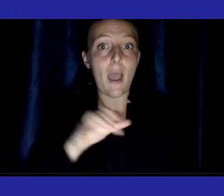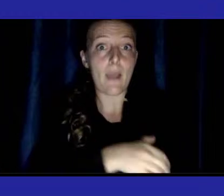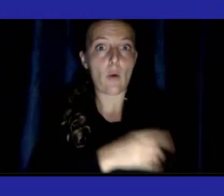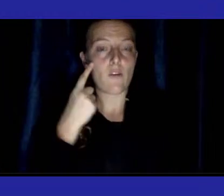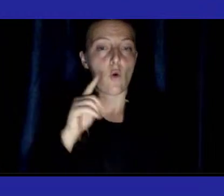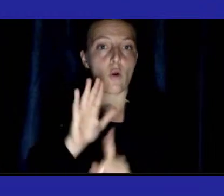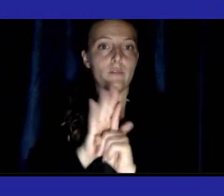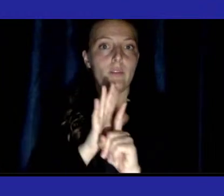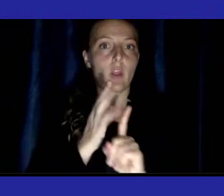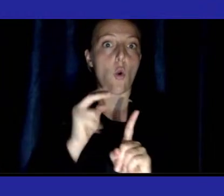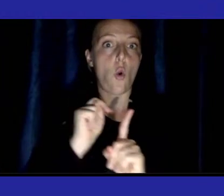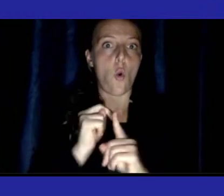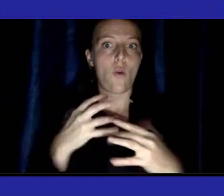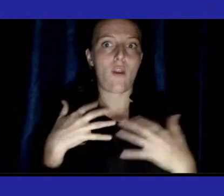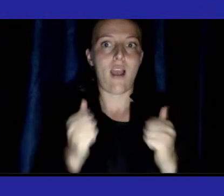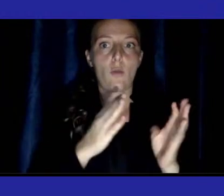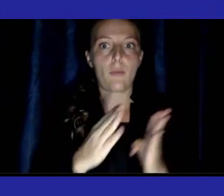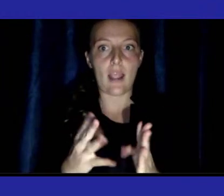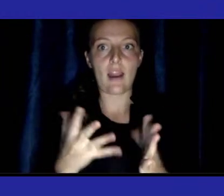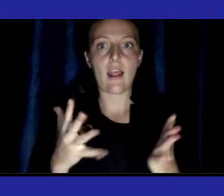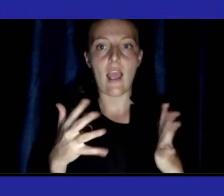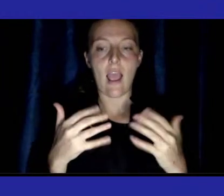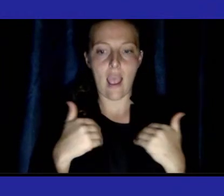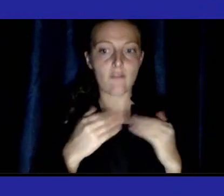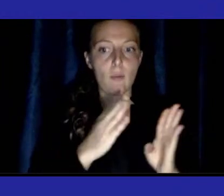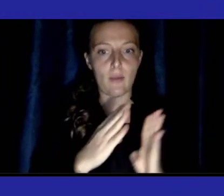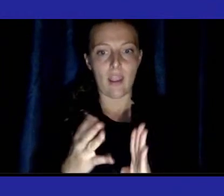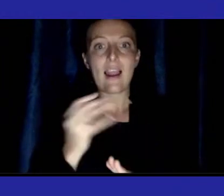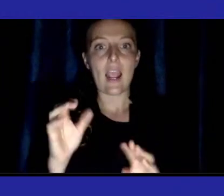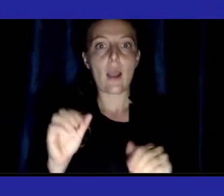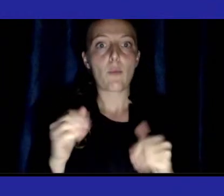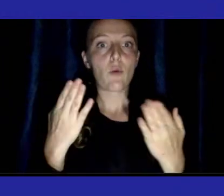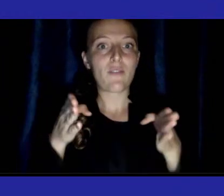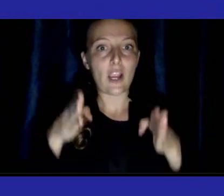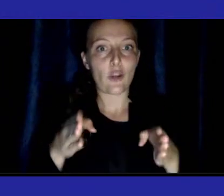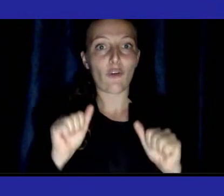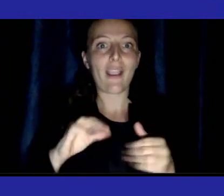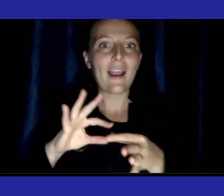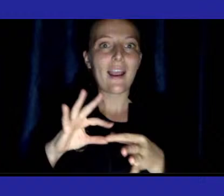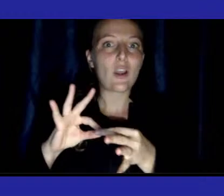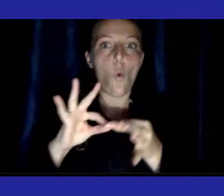and the provider so you can coordinate care. That's the power. Otherwise, it's just a plan.